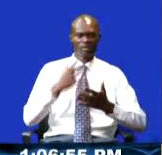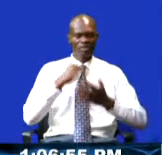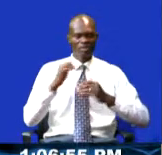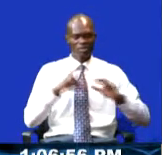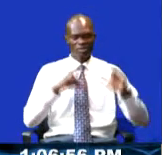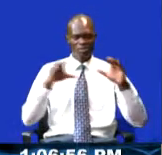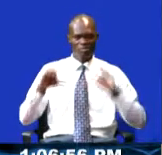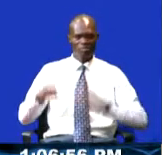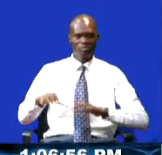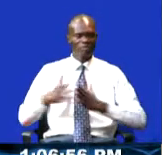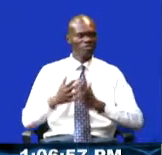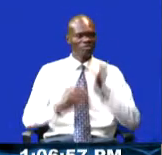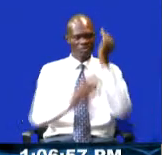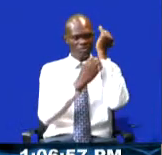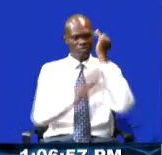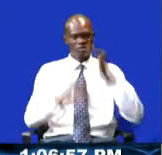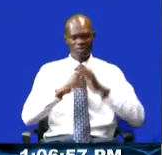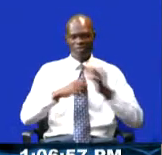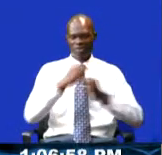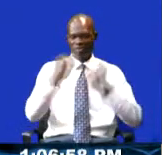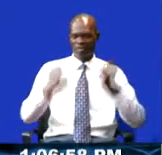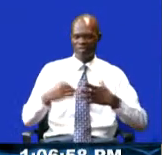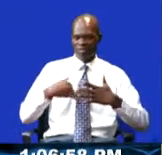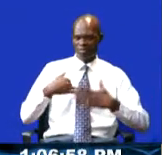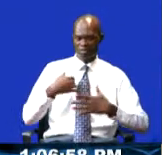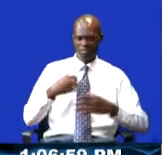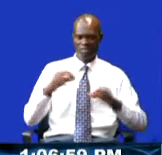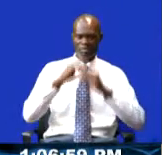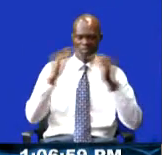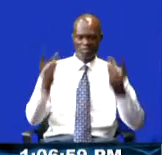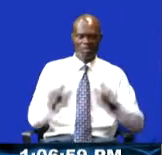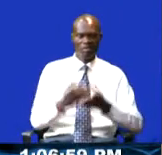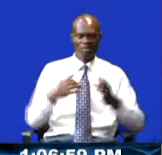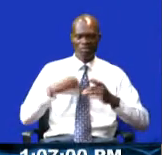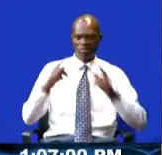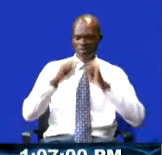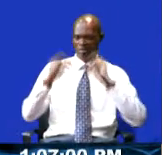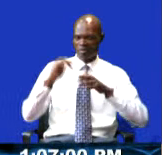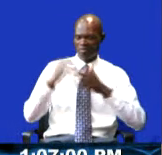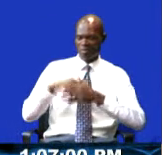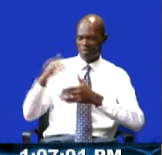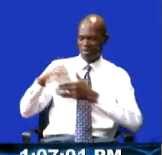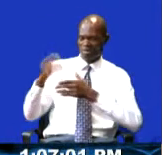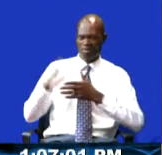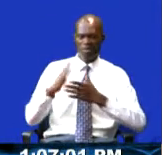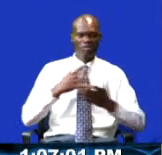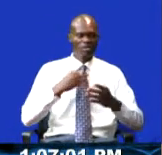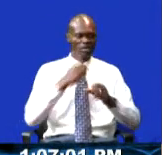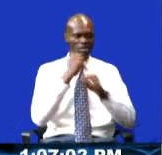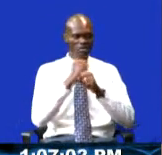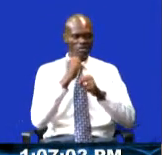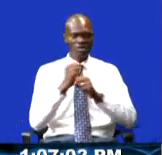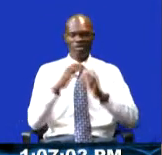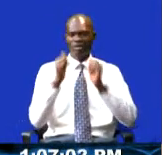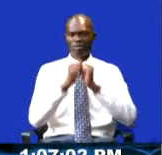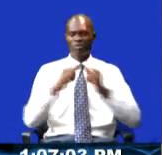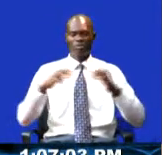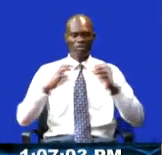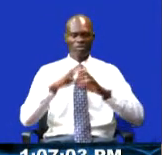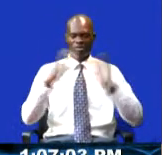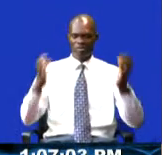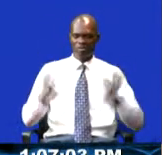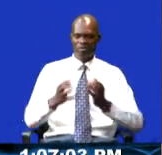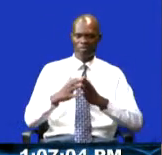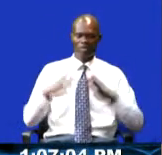Our Department of Disaster Management has a team right now in the fields working with those